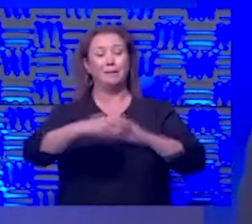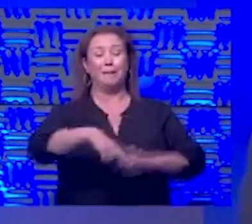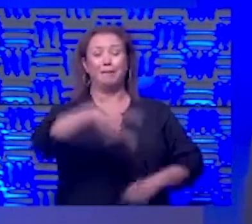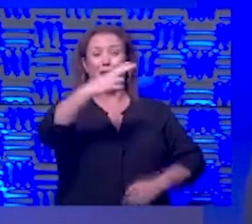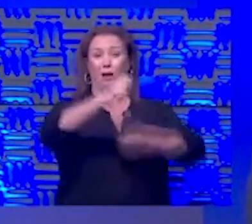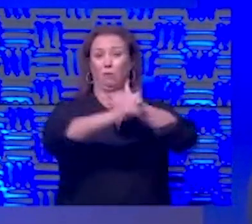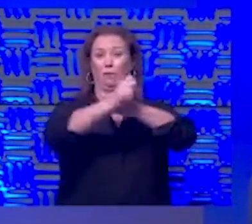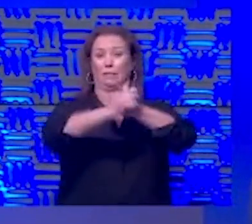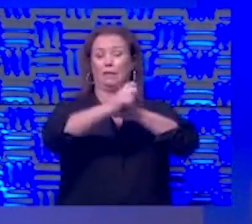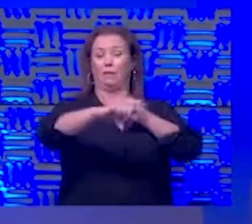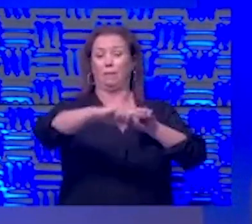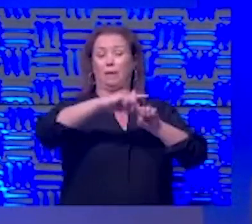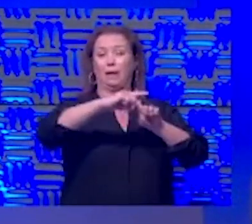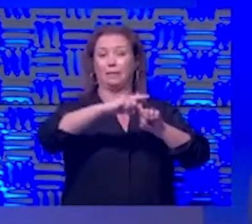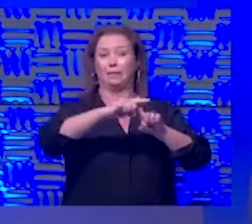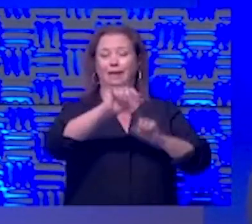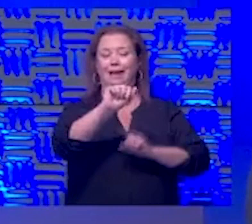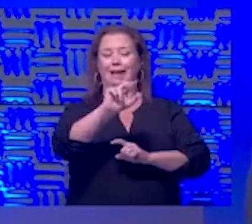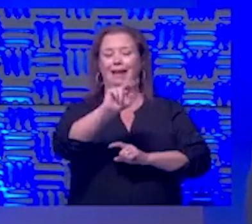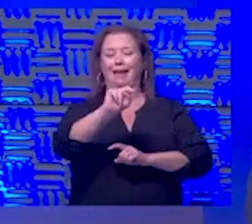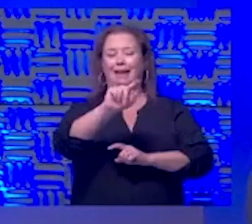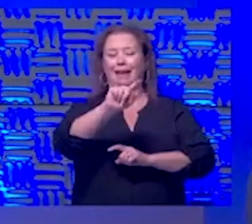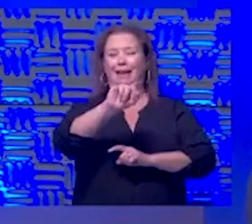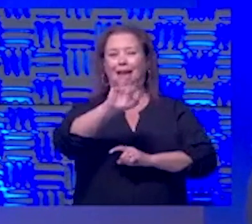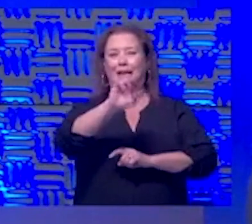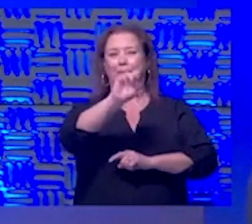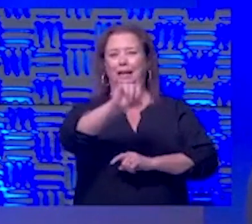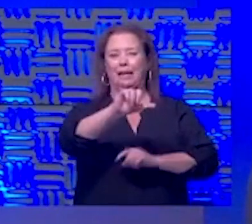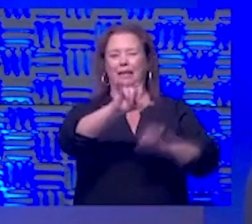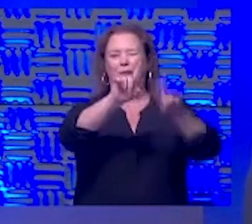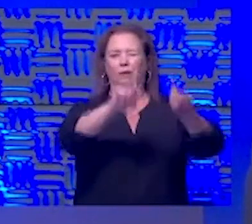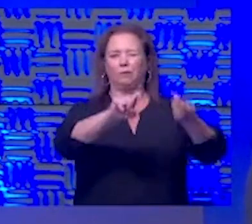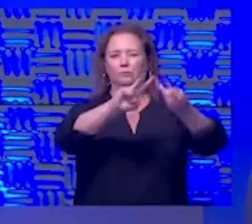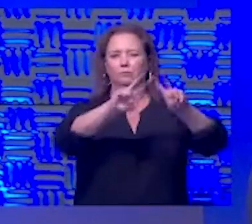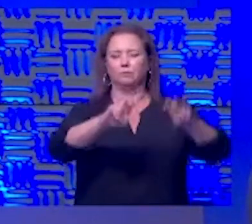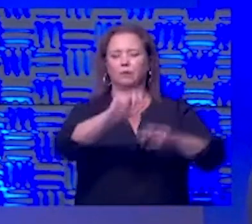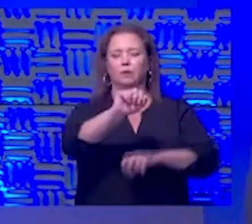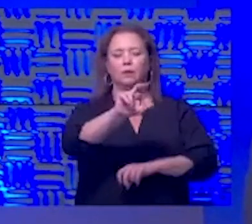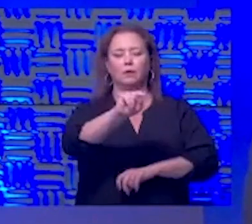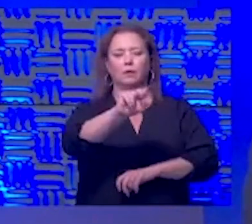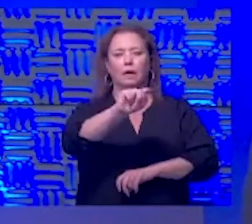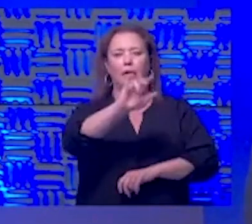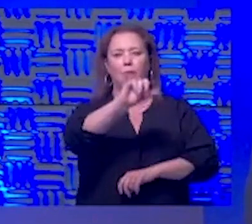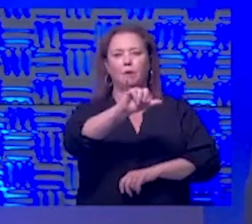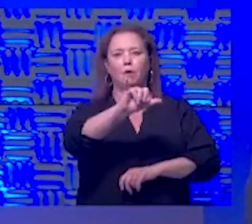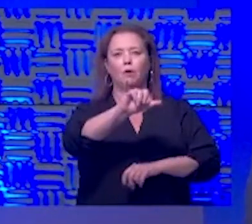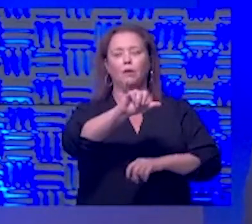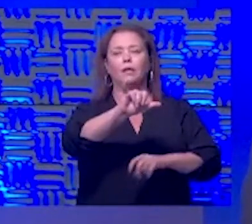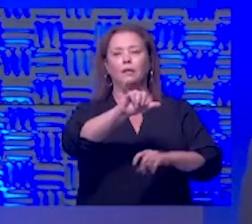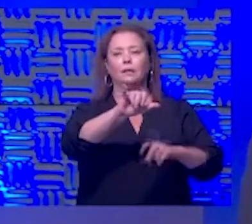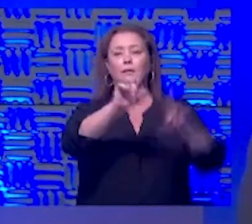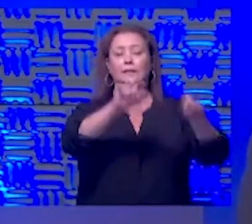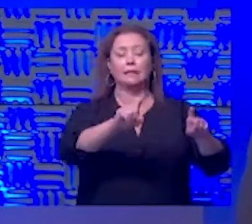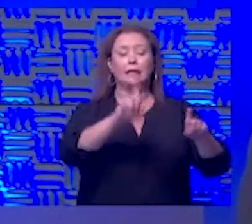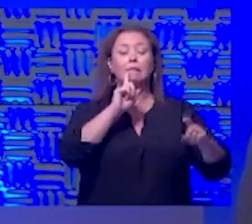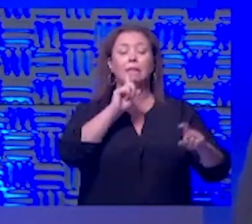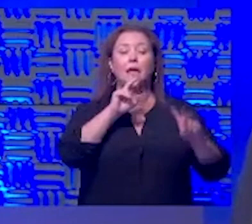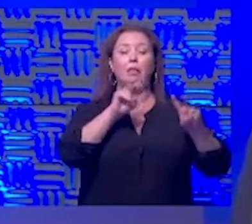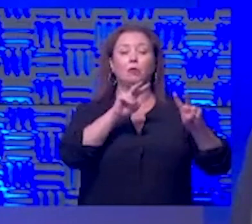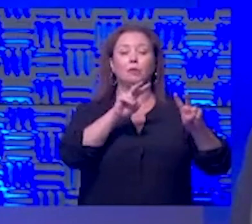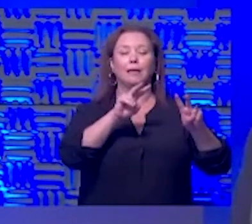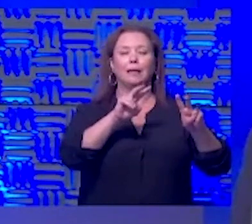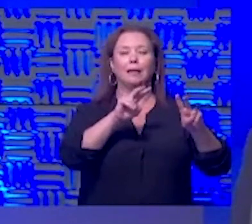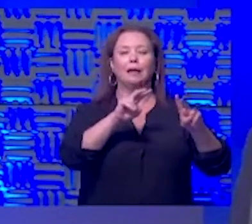test or having positive antibodies, they were looking at antibody tests, was having a household contact with COVID. And so I think